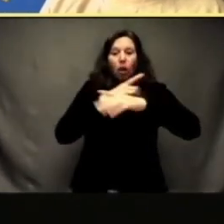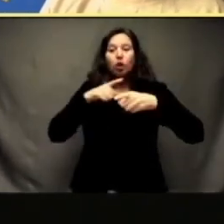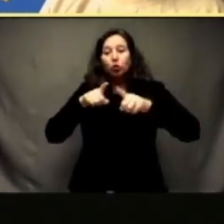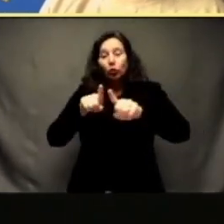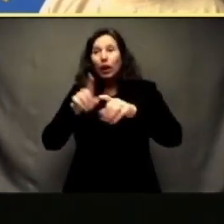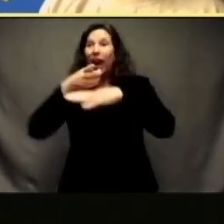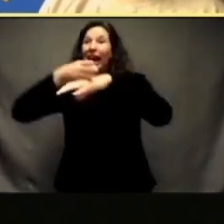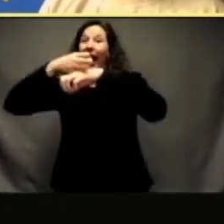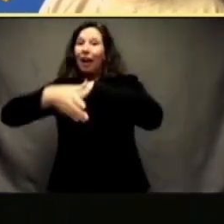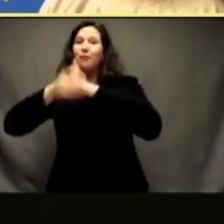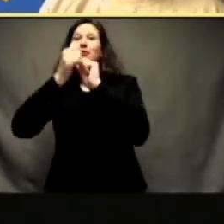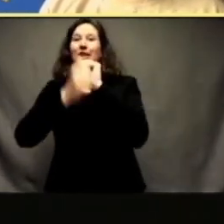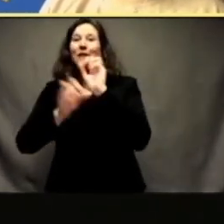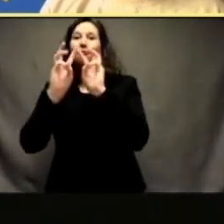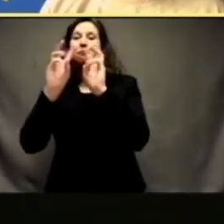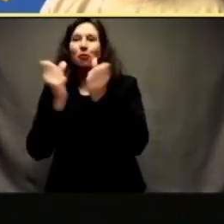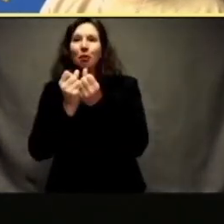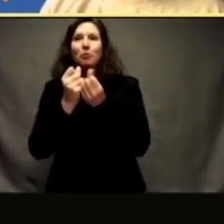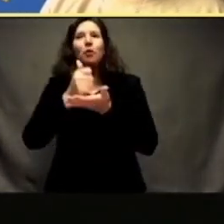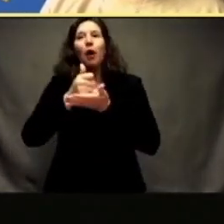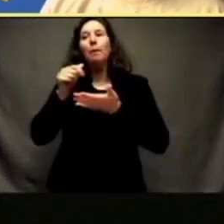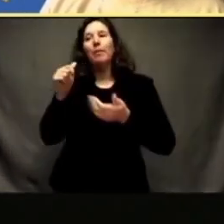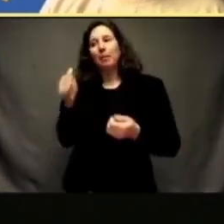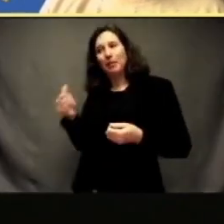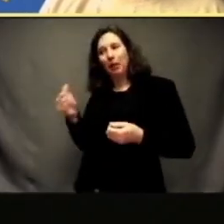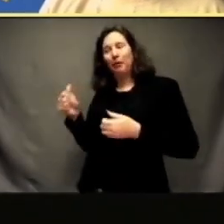and after each workshop to help them improve.